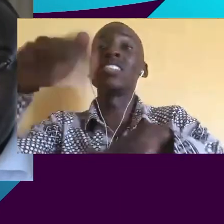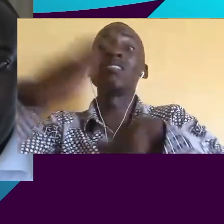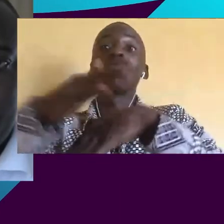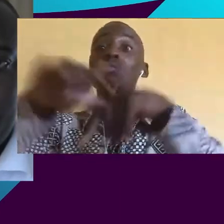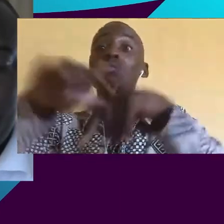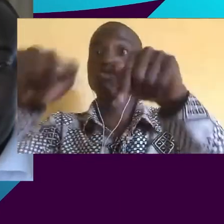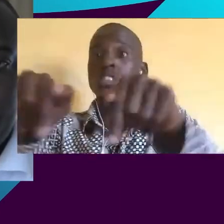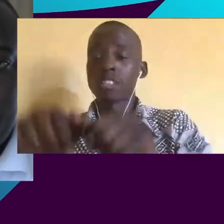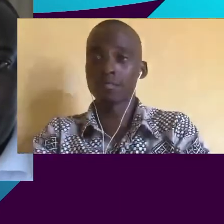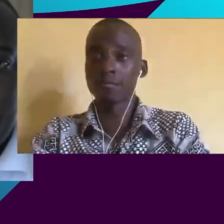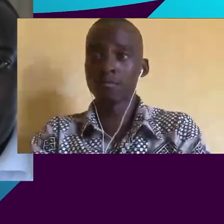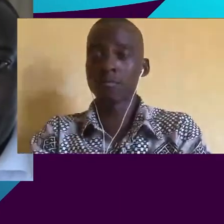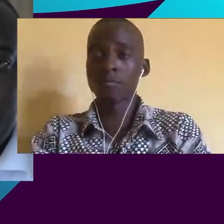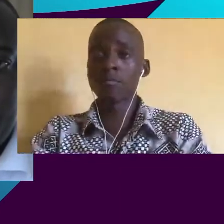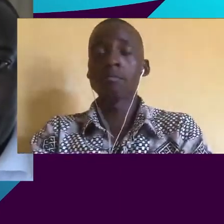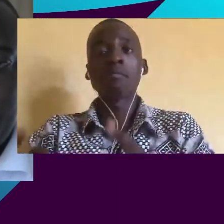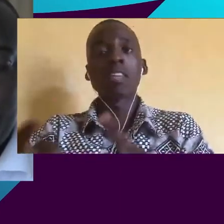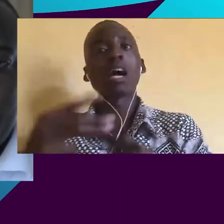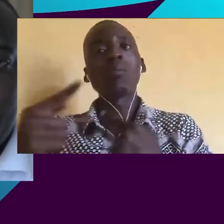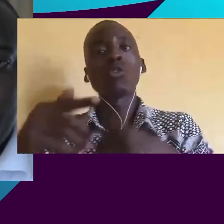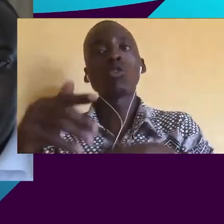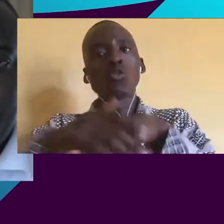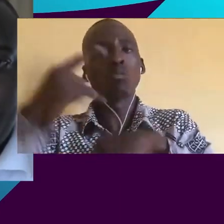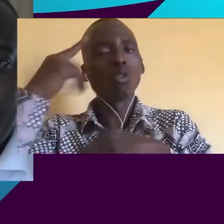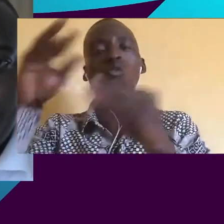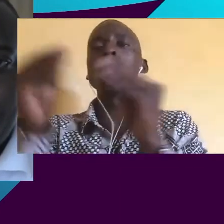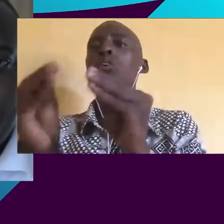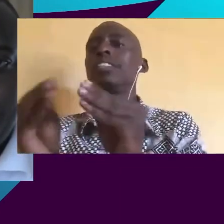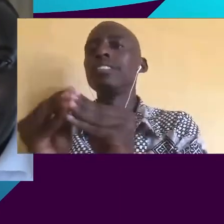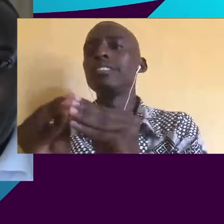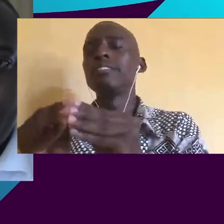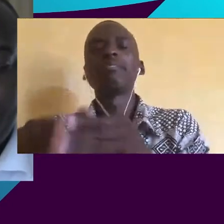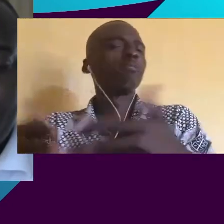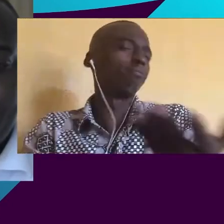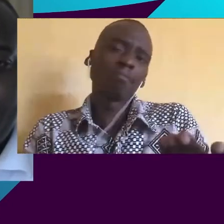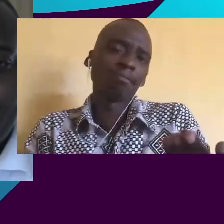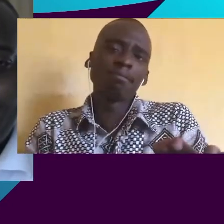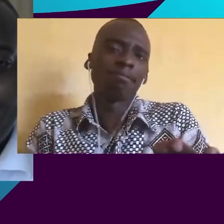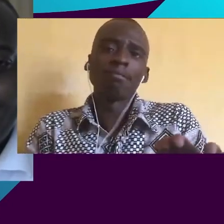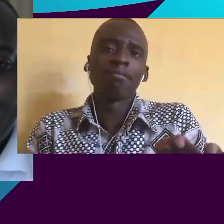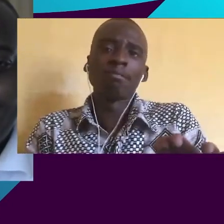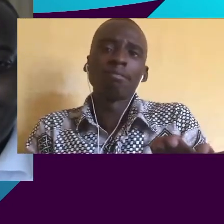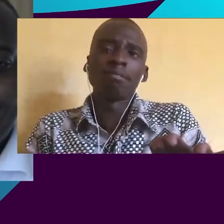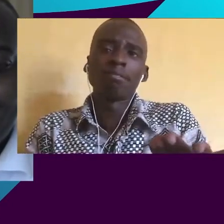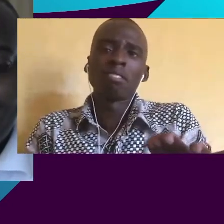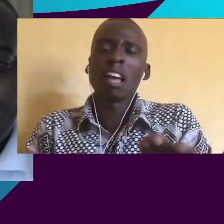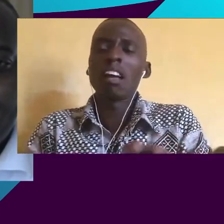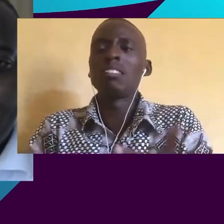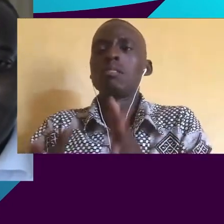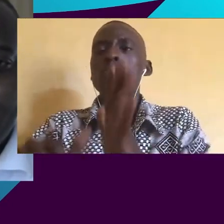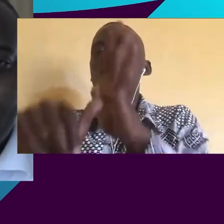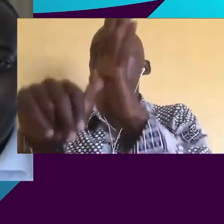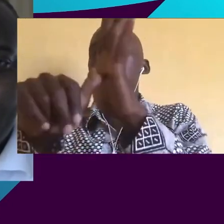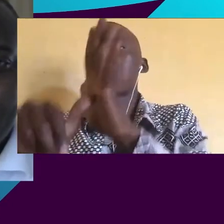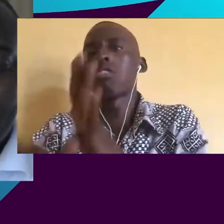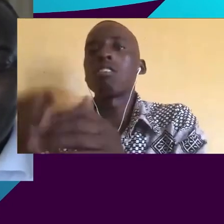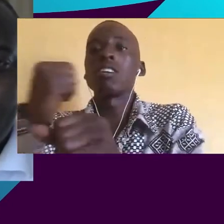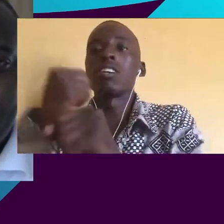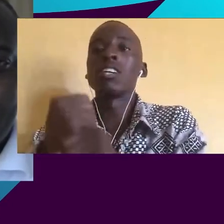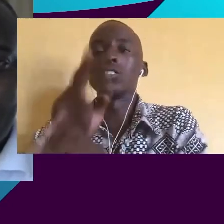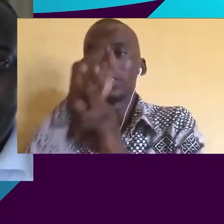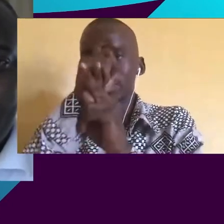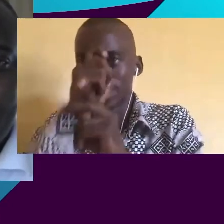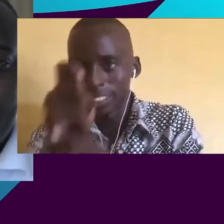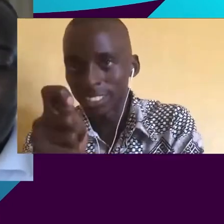still told that football is for boys and it means a girl's dignity. It starts there at the top, engaging